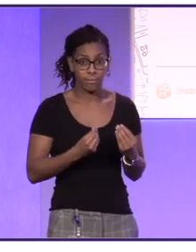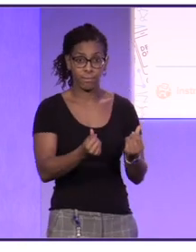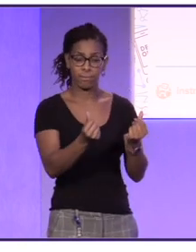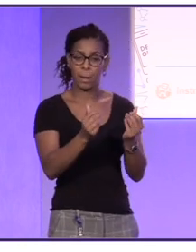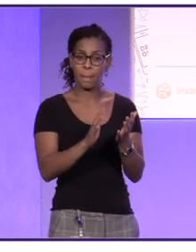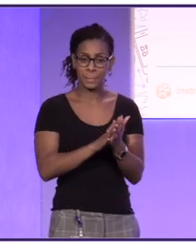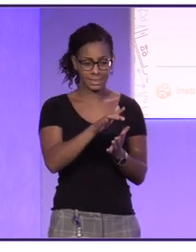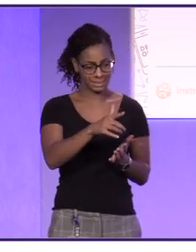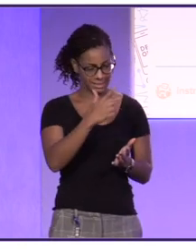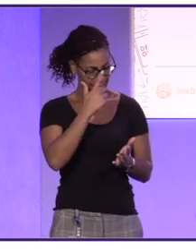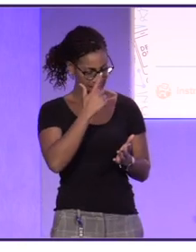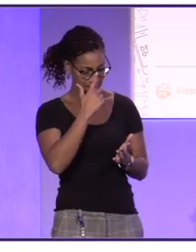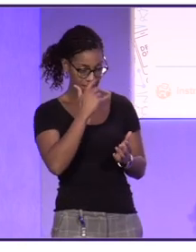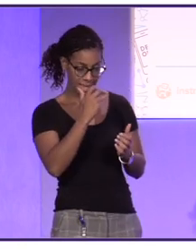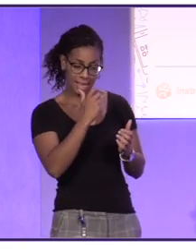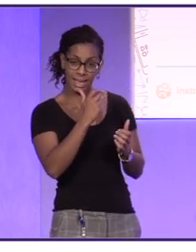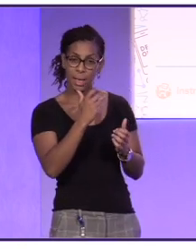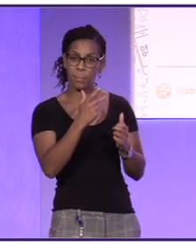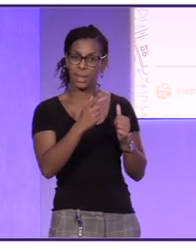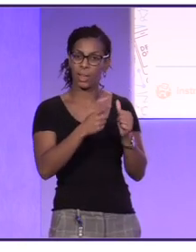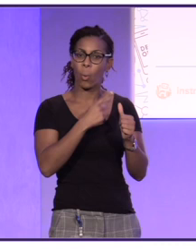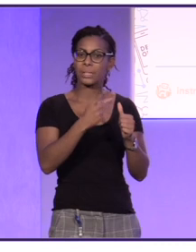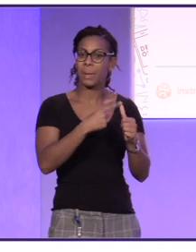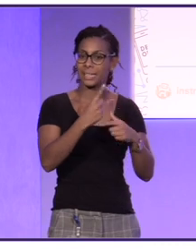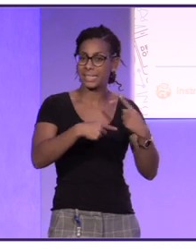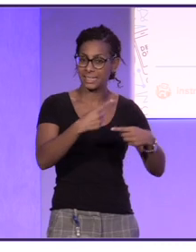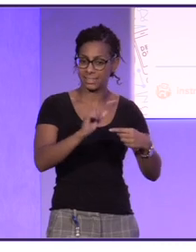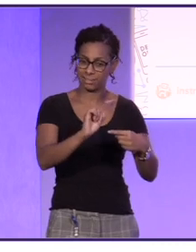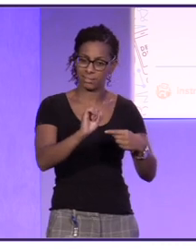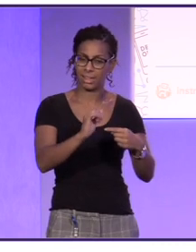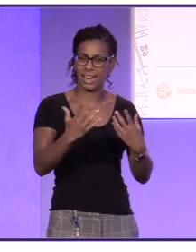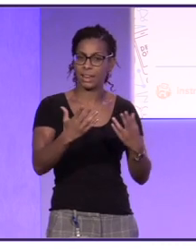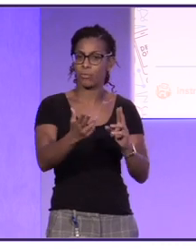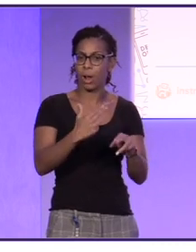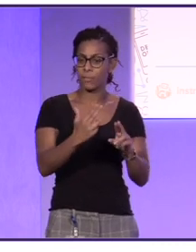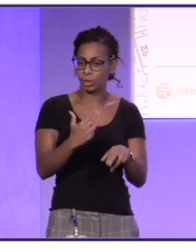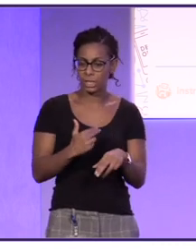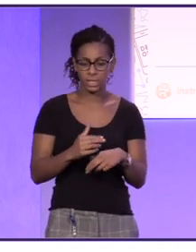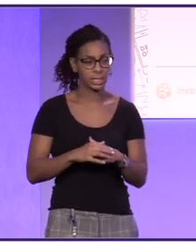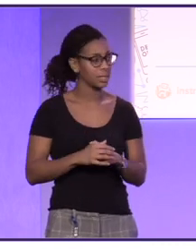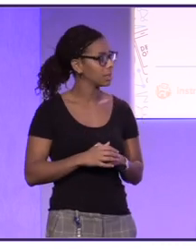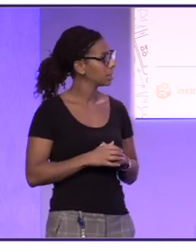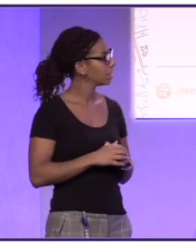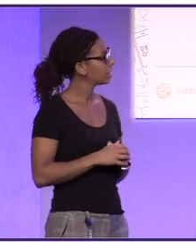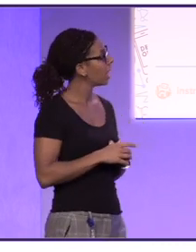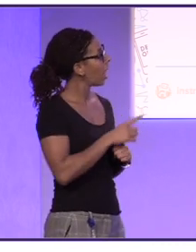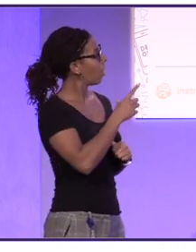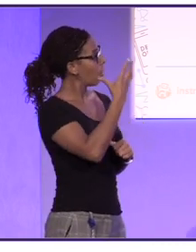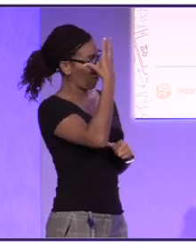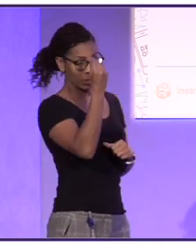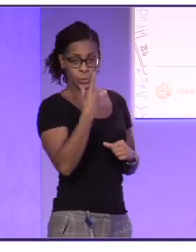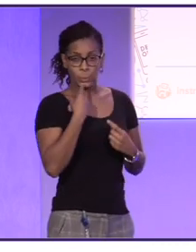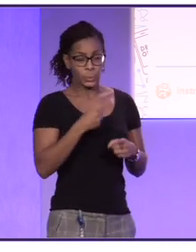of automate the recovery of your services. Oh, I missed a really important one there.